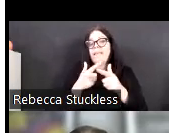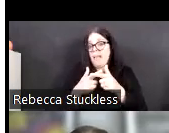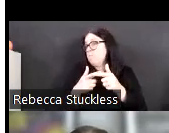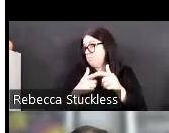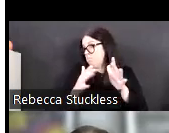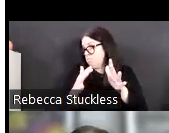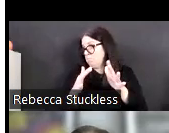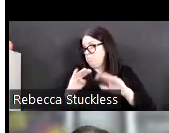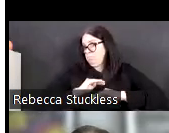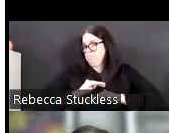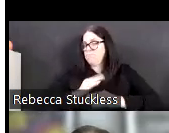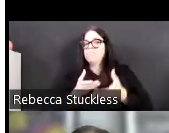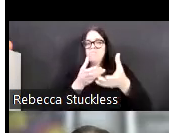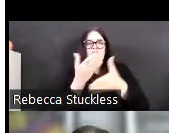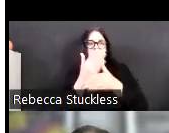partners.